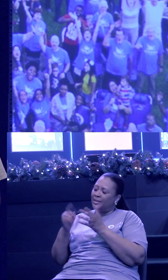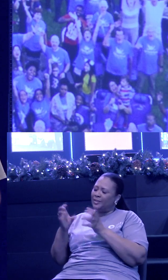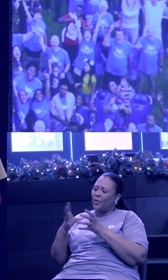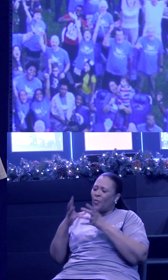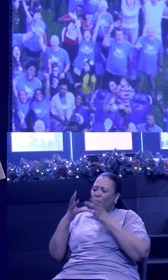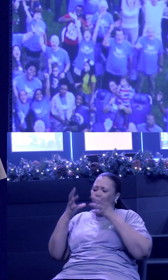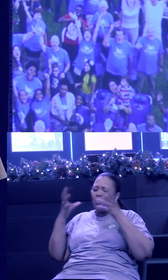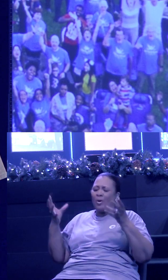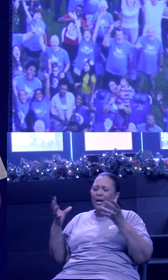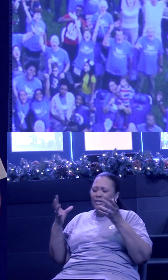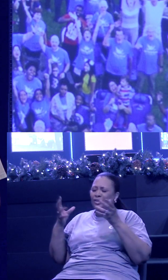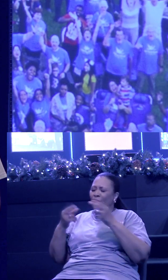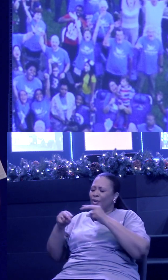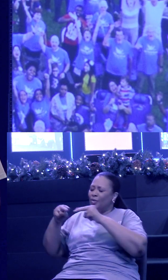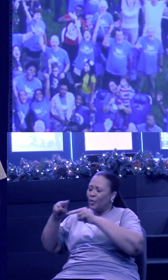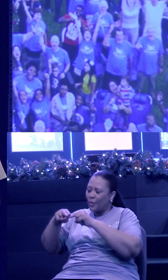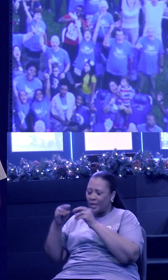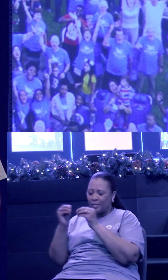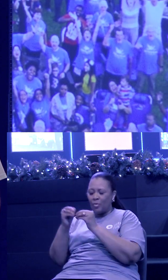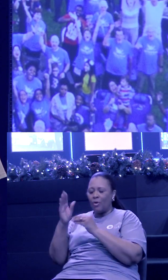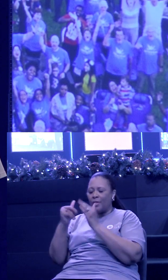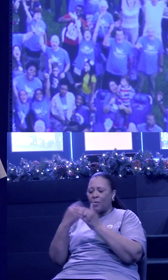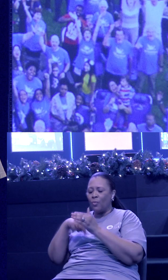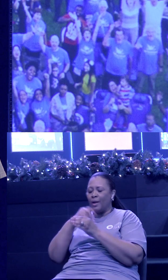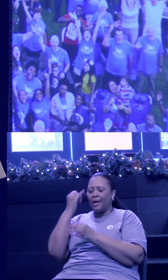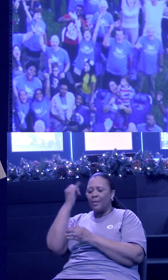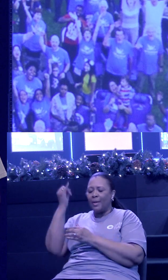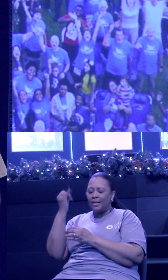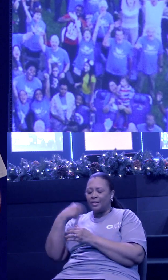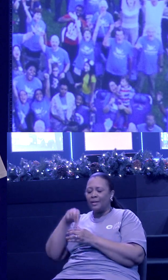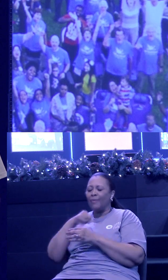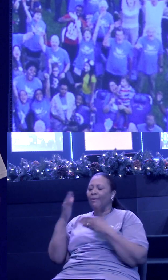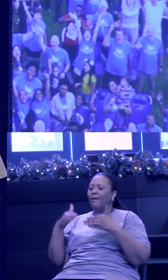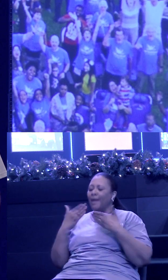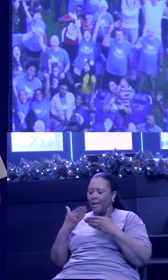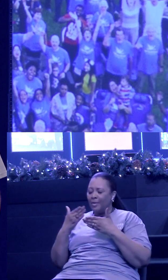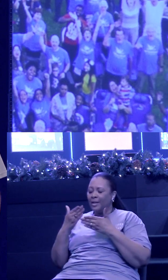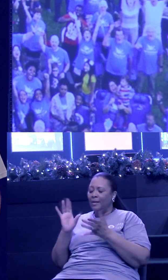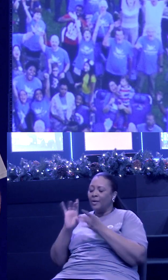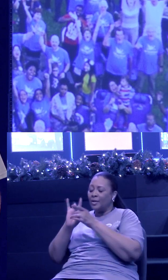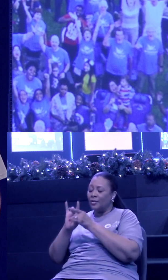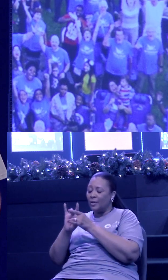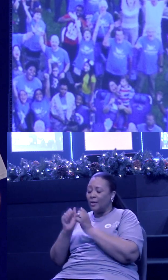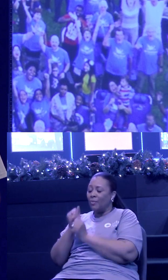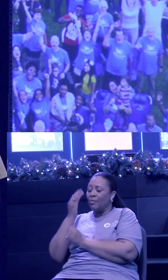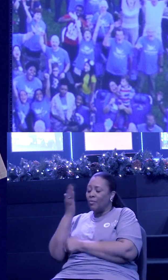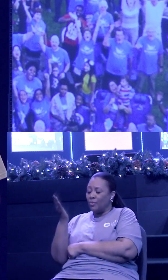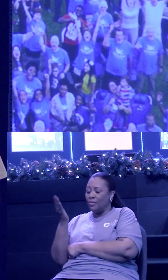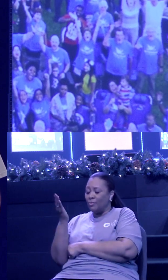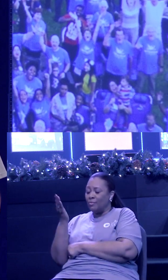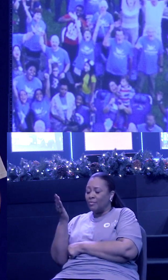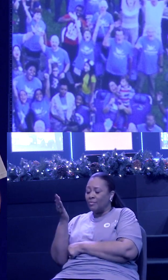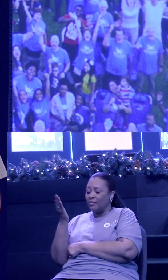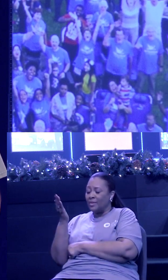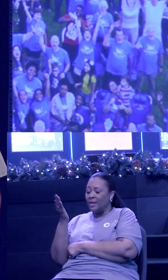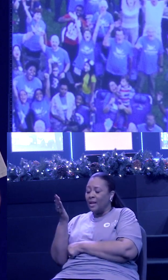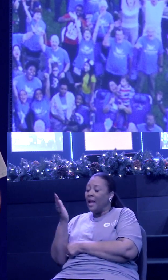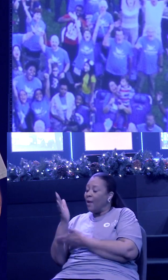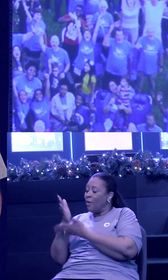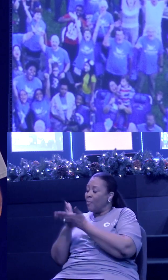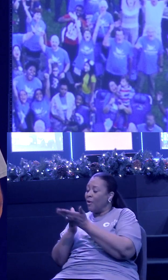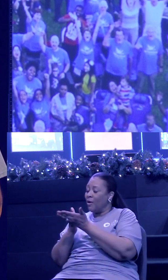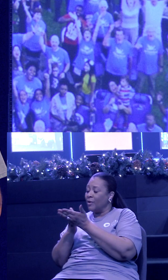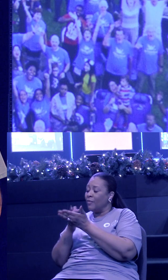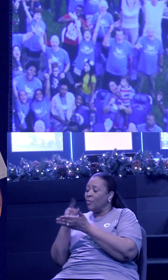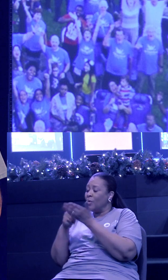more things. You multiply it more than we can ever imagine. And we're just thrilled to partner with you and be a part of what you're doing